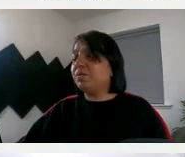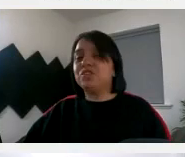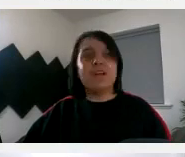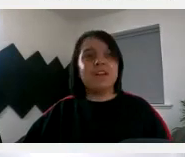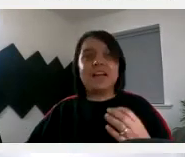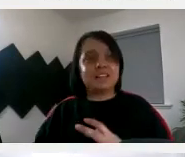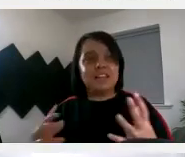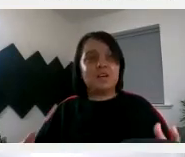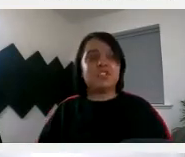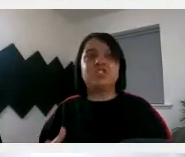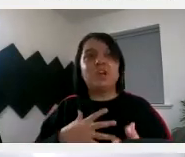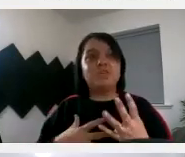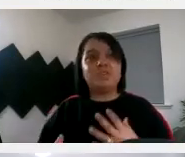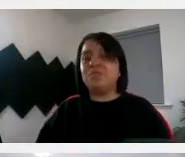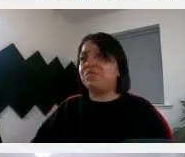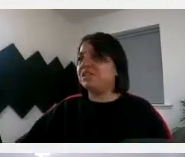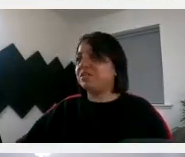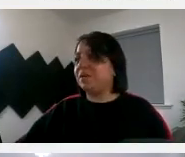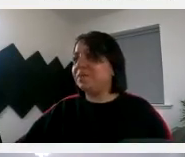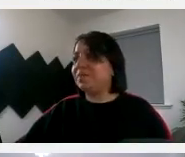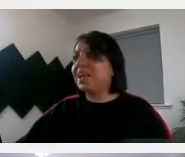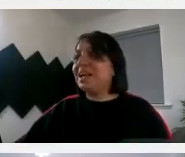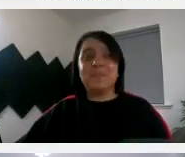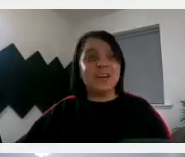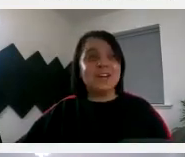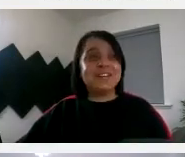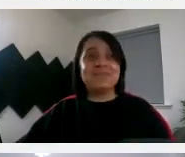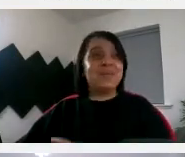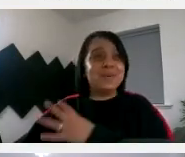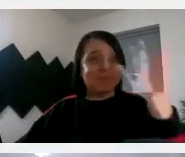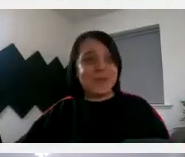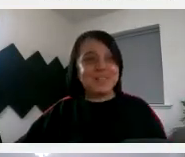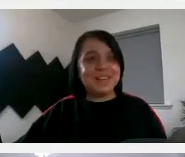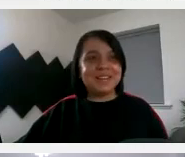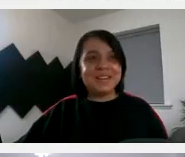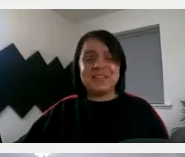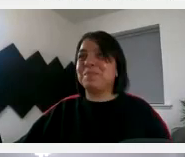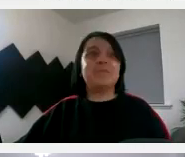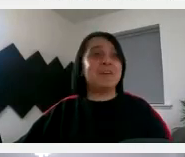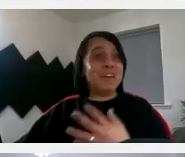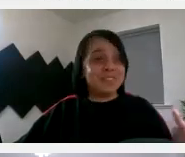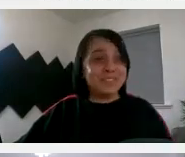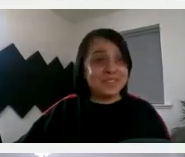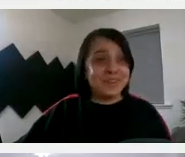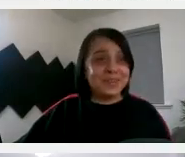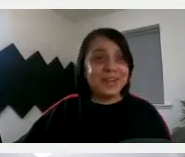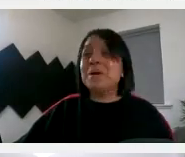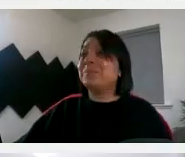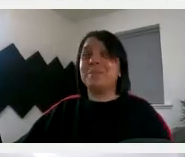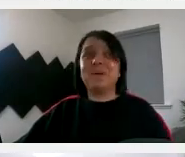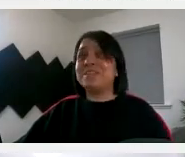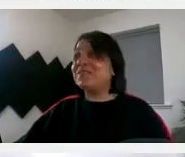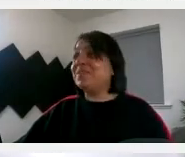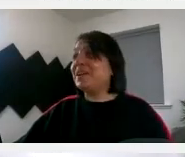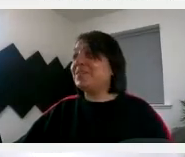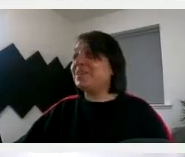probably do it and ask any questions. You might be used to this as well. So apologies for all the swearing. This is probably my favorite thing to do though, but